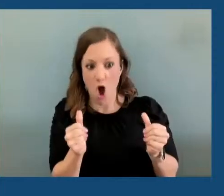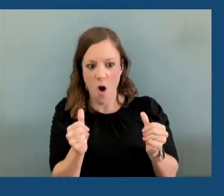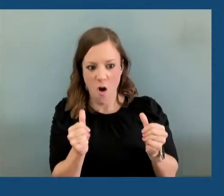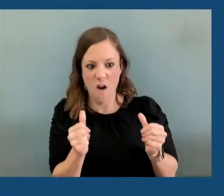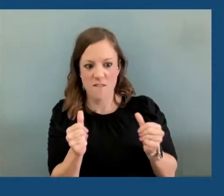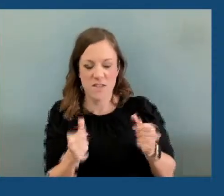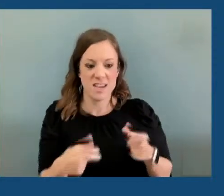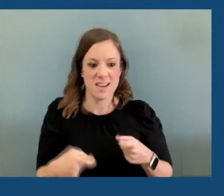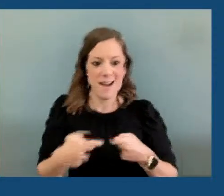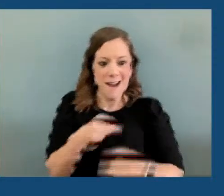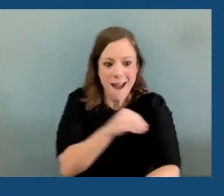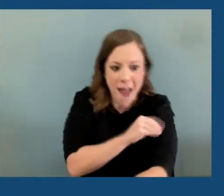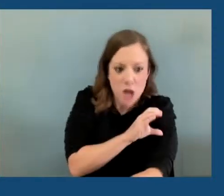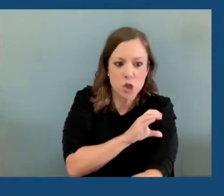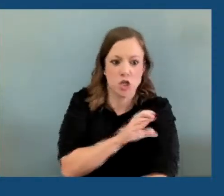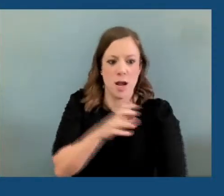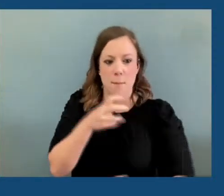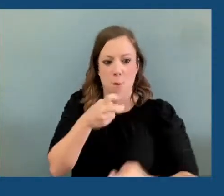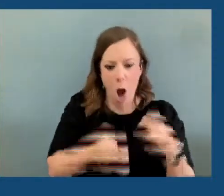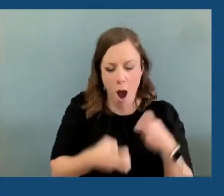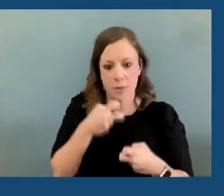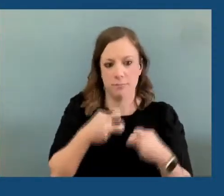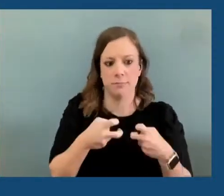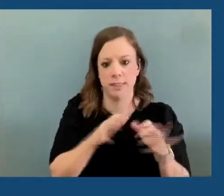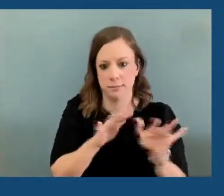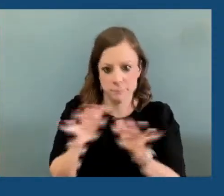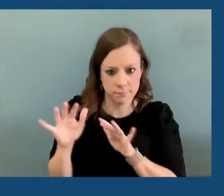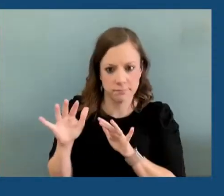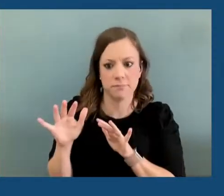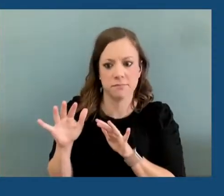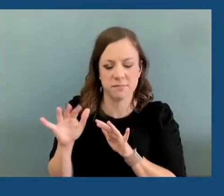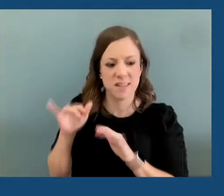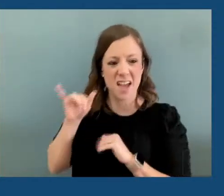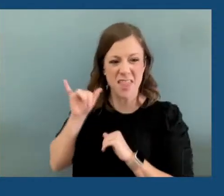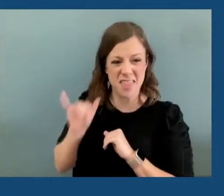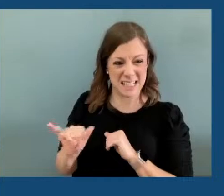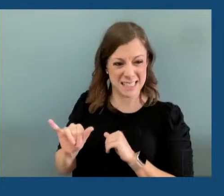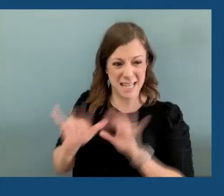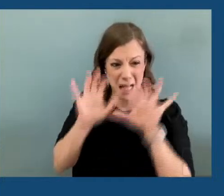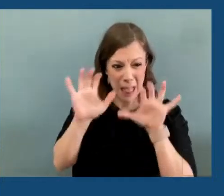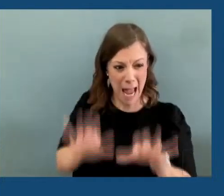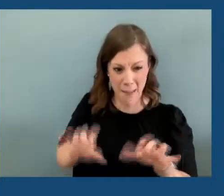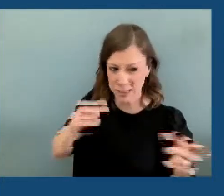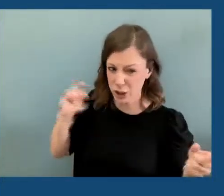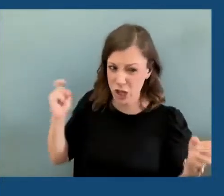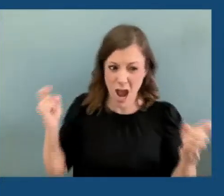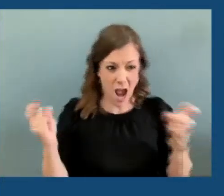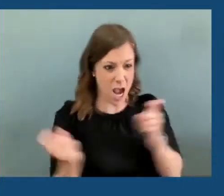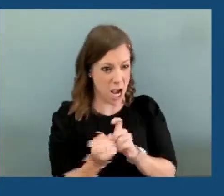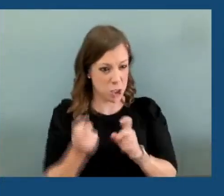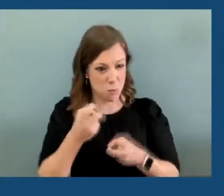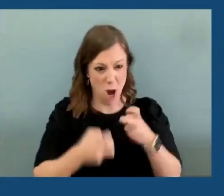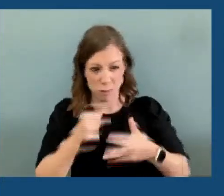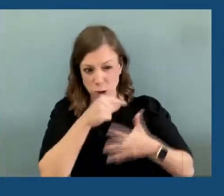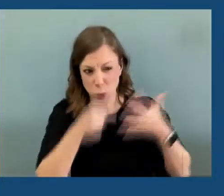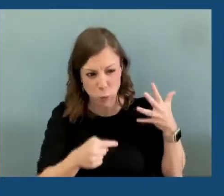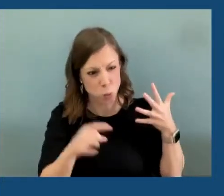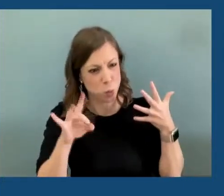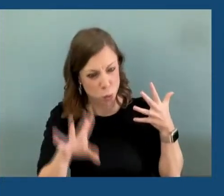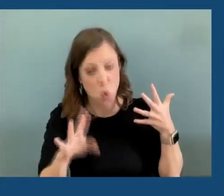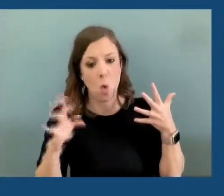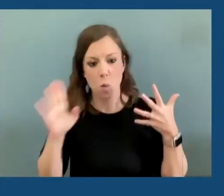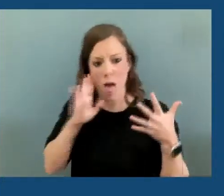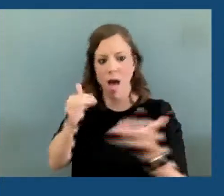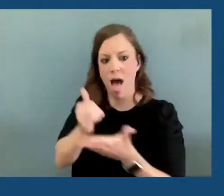climate change problems that are the undercurrent of so many of these weather-related disasters. And it is the same with healthcare.